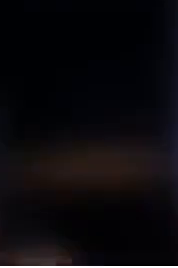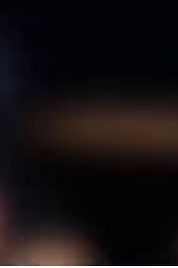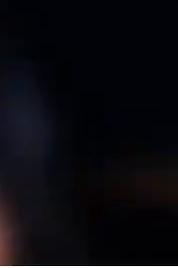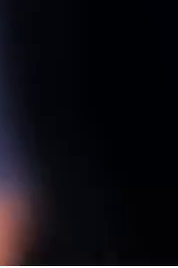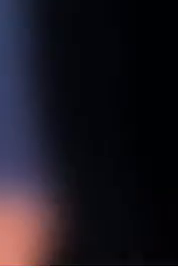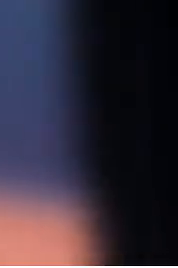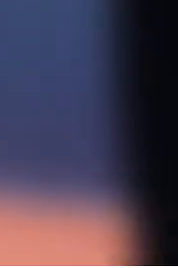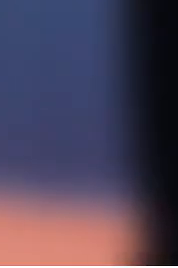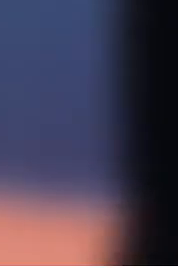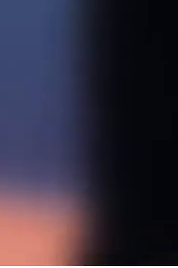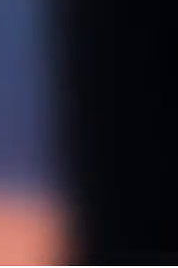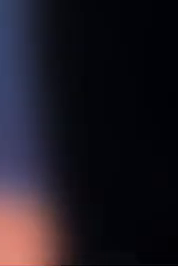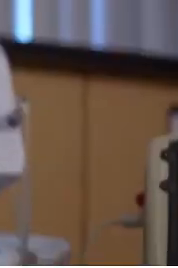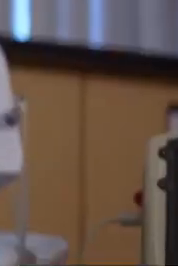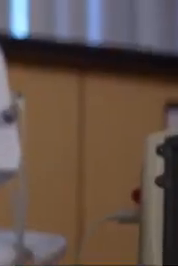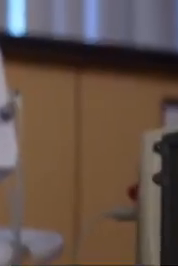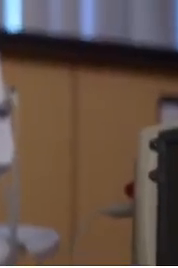to breathe.